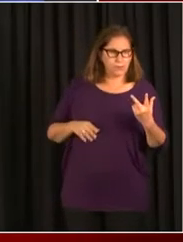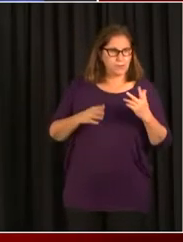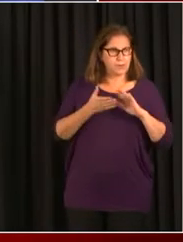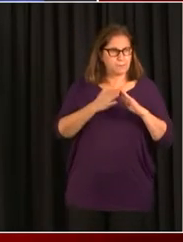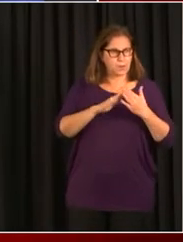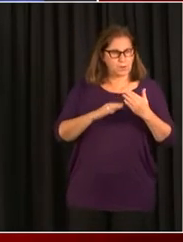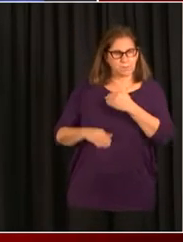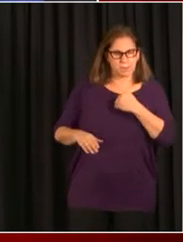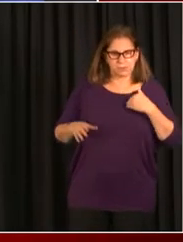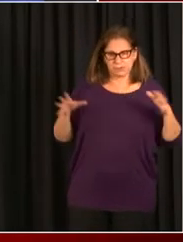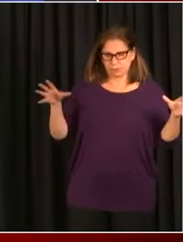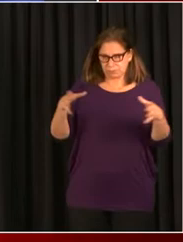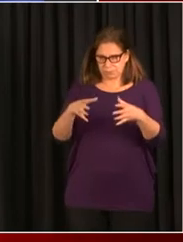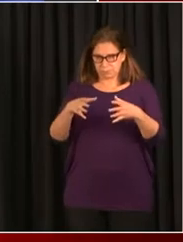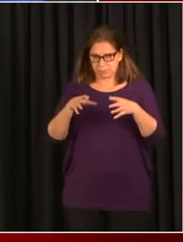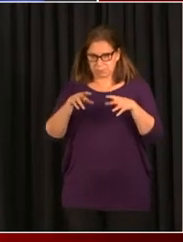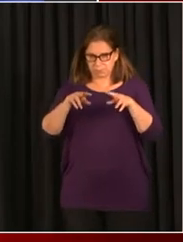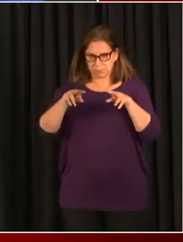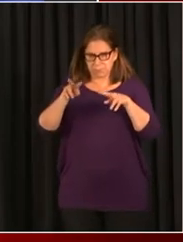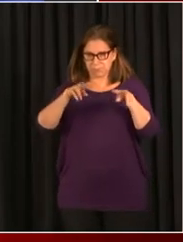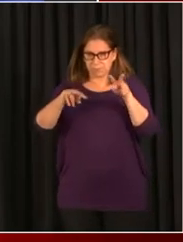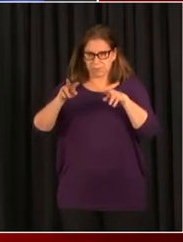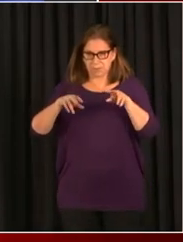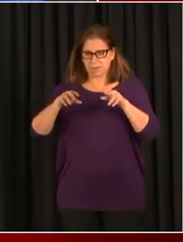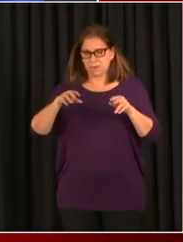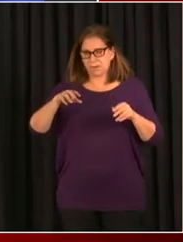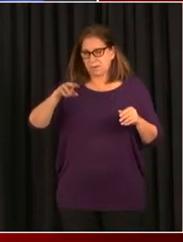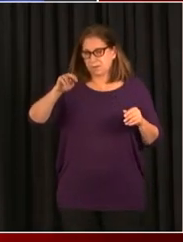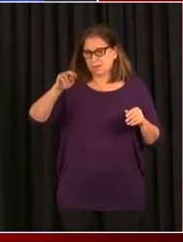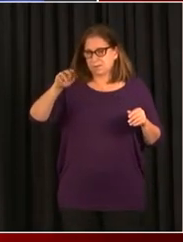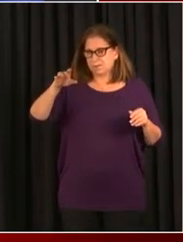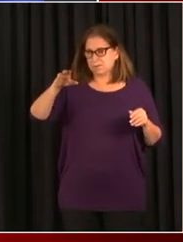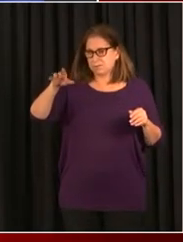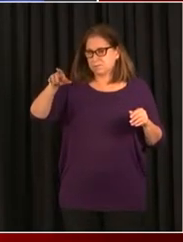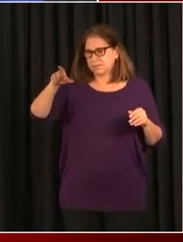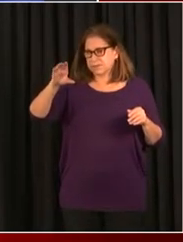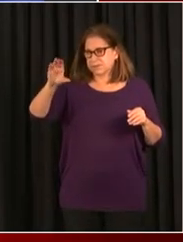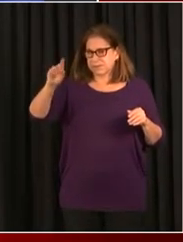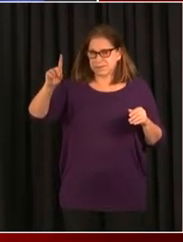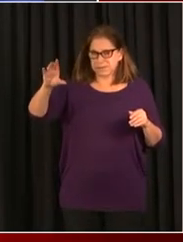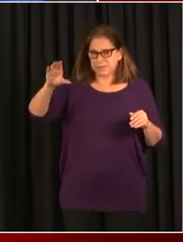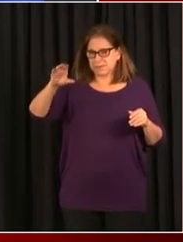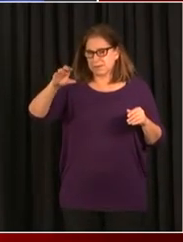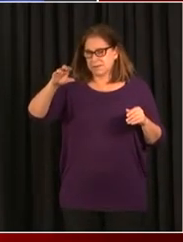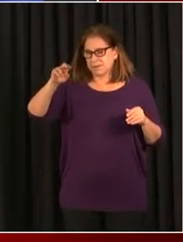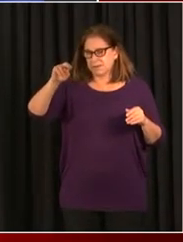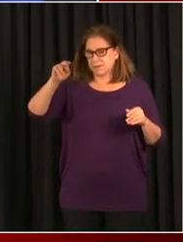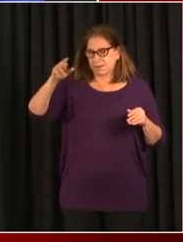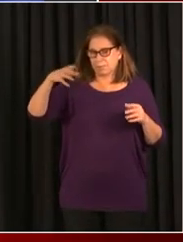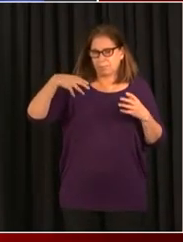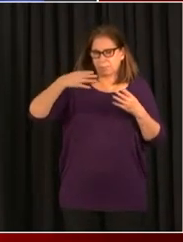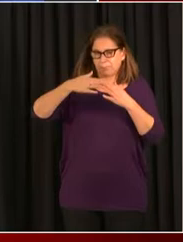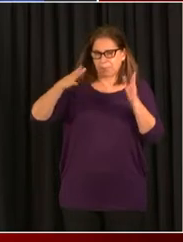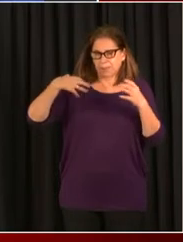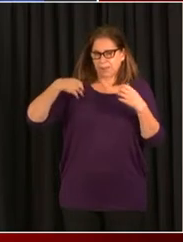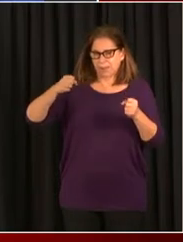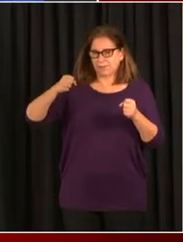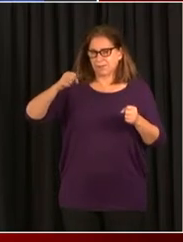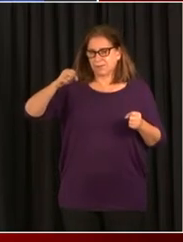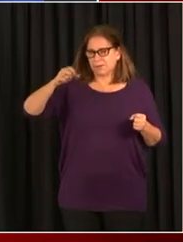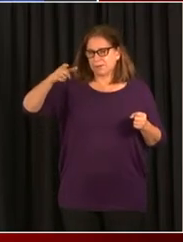the ACIP, as well as the National Academy of Medicine, which is creating a framework for